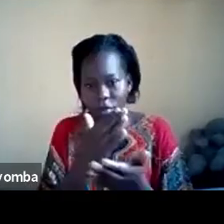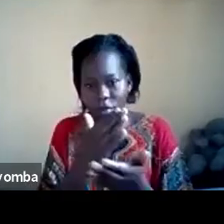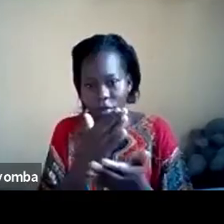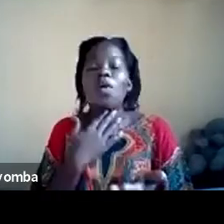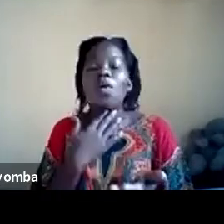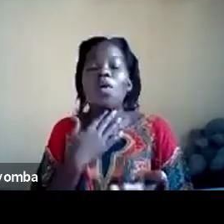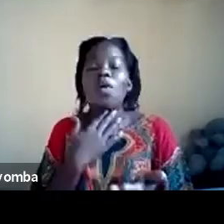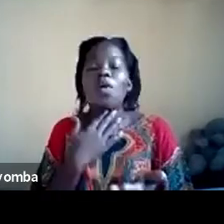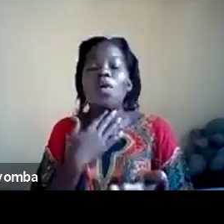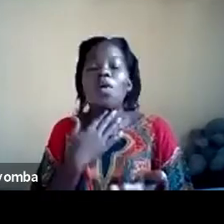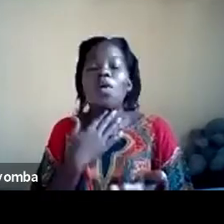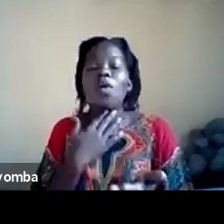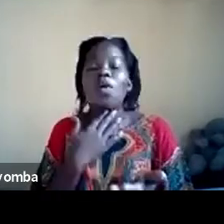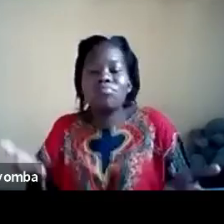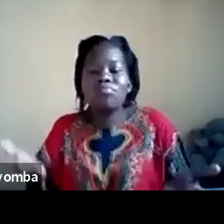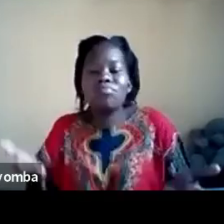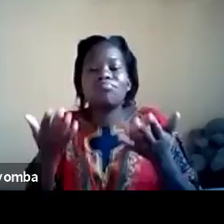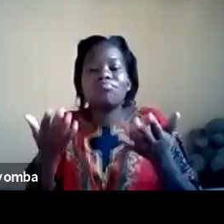point of view.